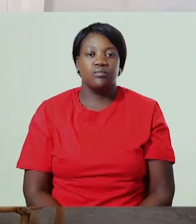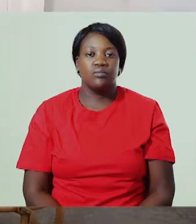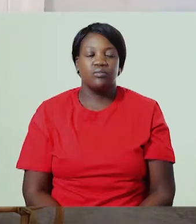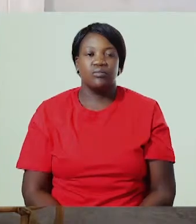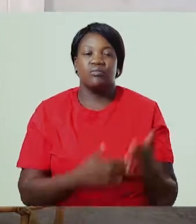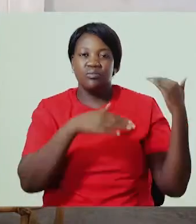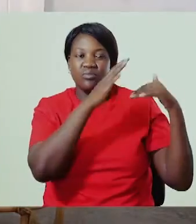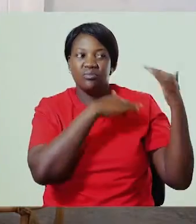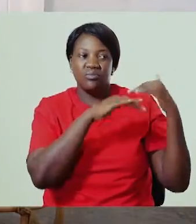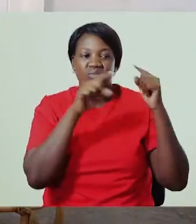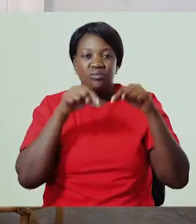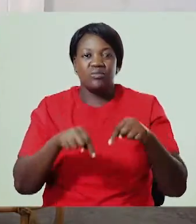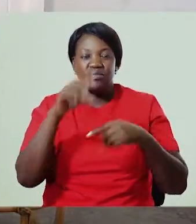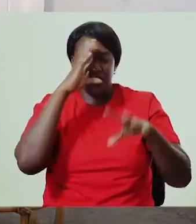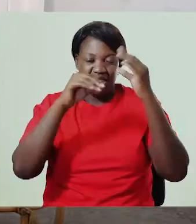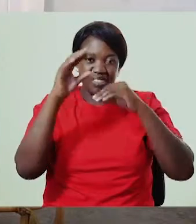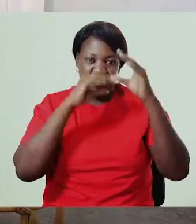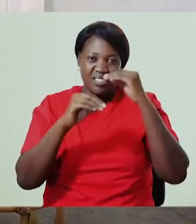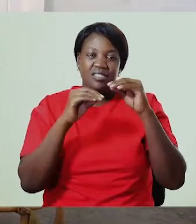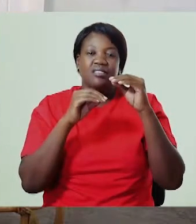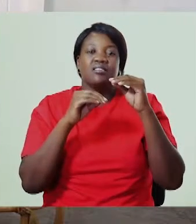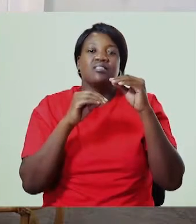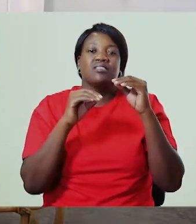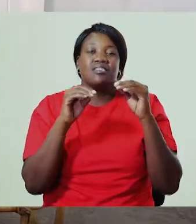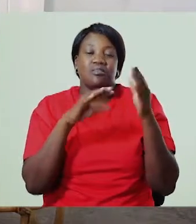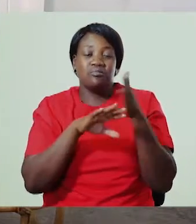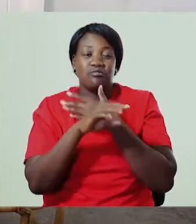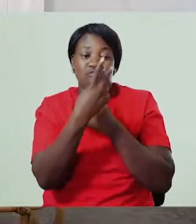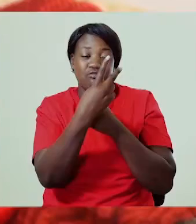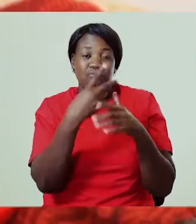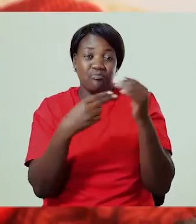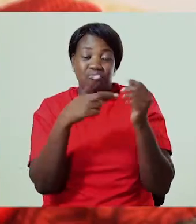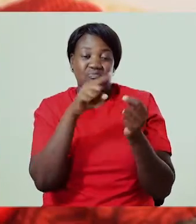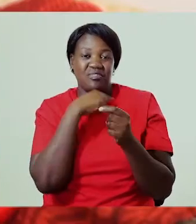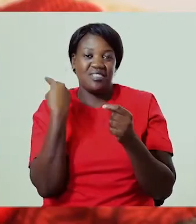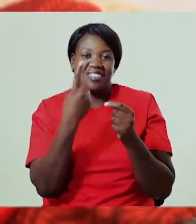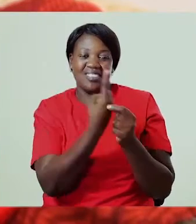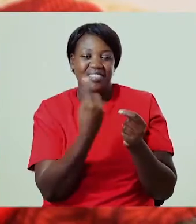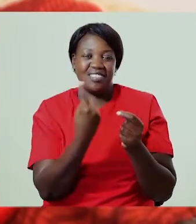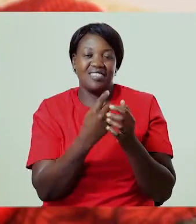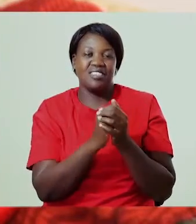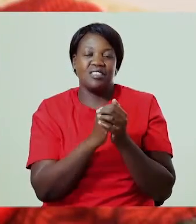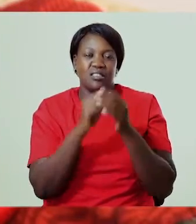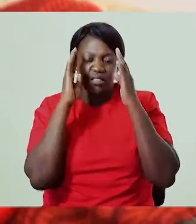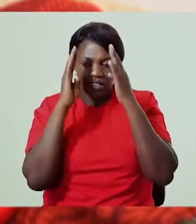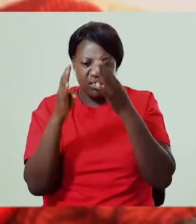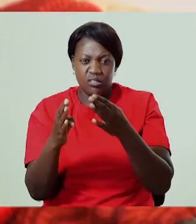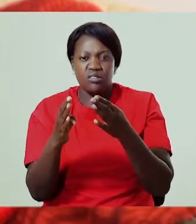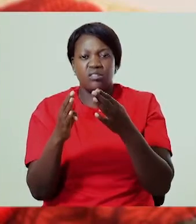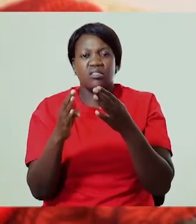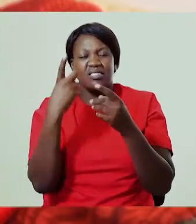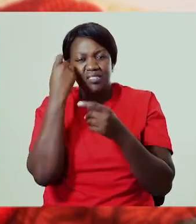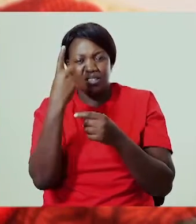Shall we summarize what we've learned today before Samantha and Kennedy kill each other? This lesson focused on furthering